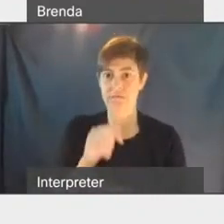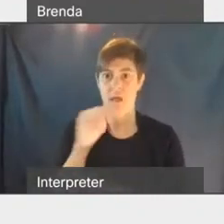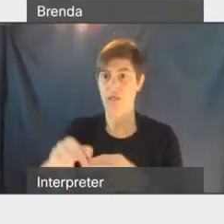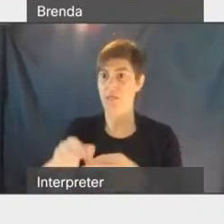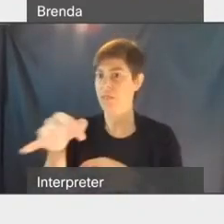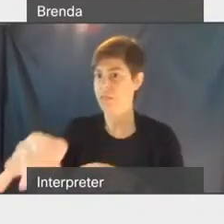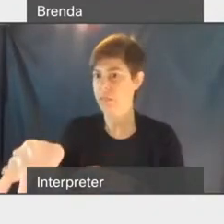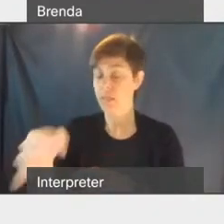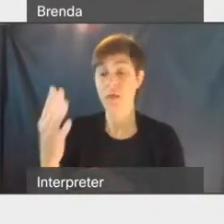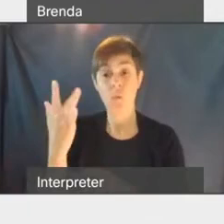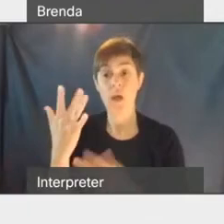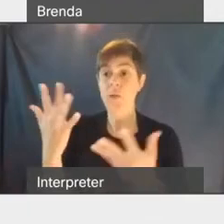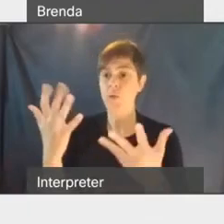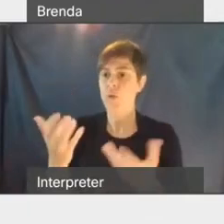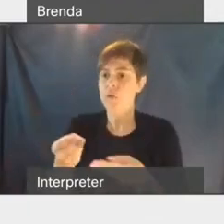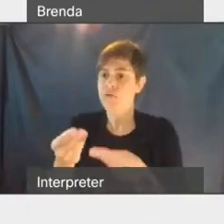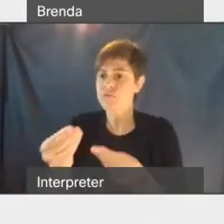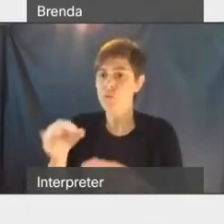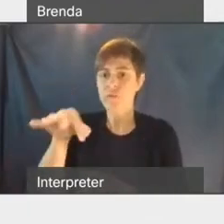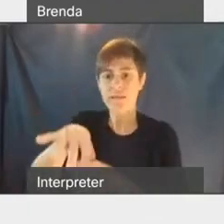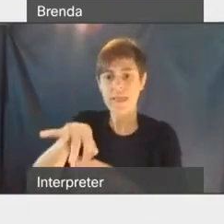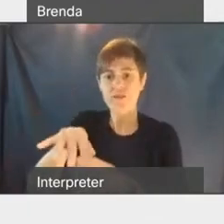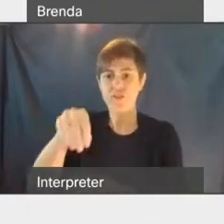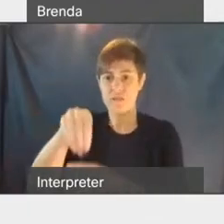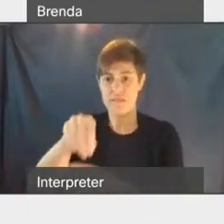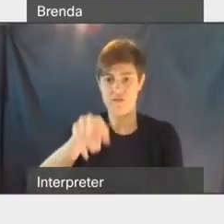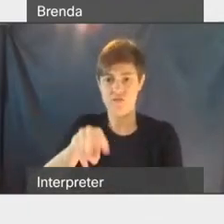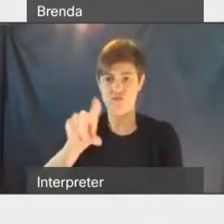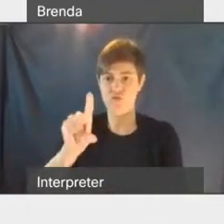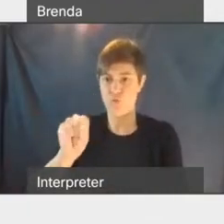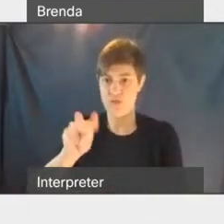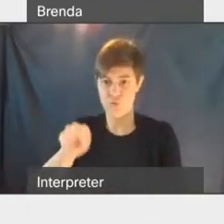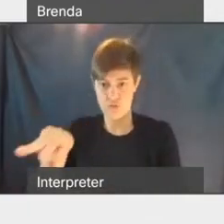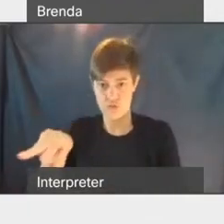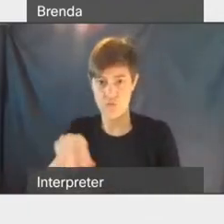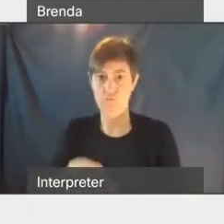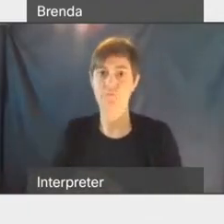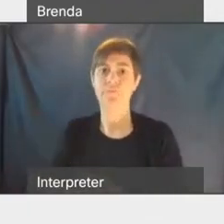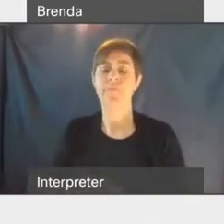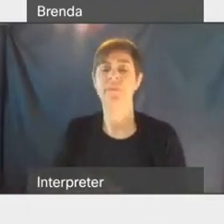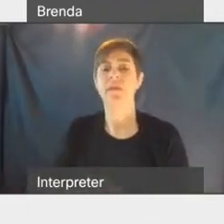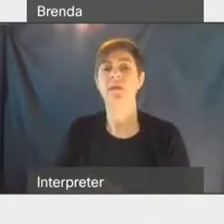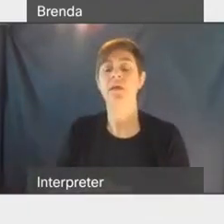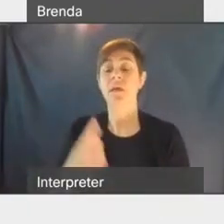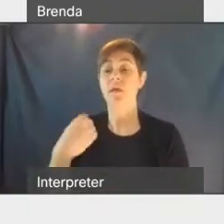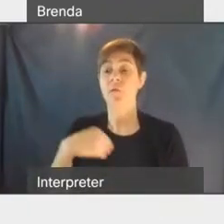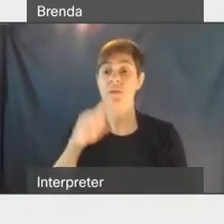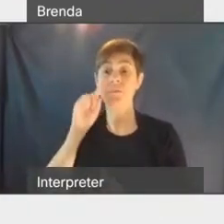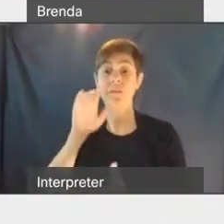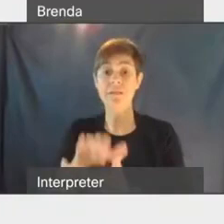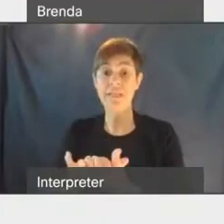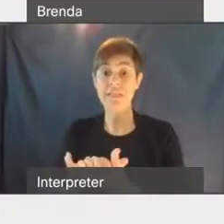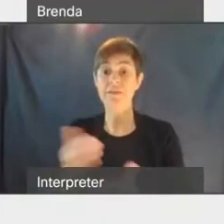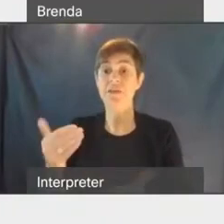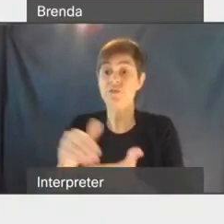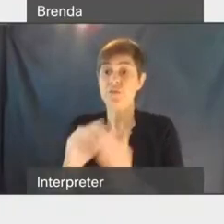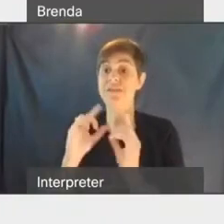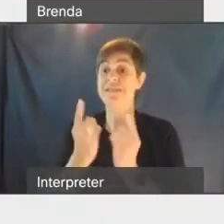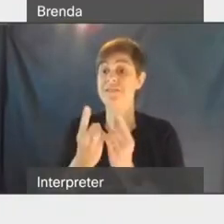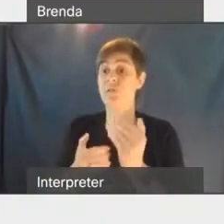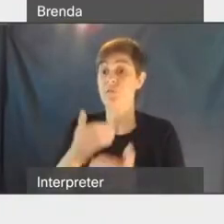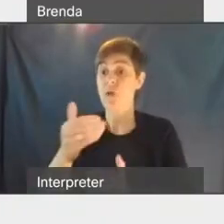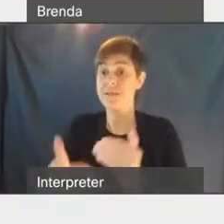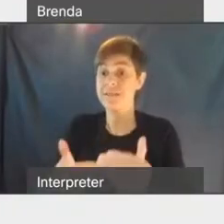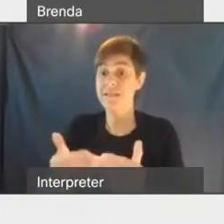the 2022 election. The League of Women Voters of Manhattan Riley County believes in a redistricting process that results